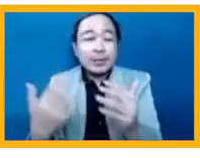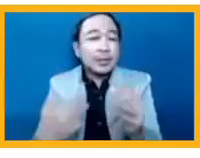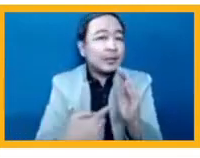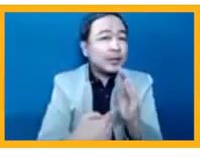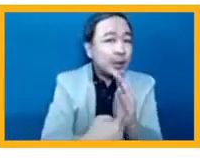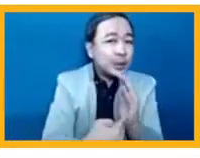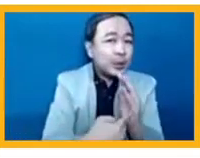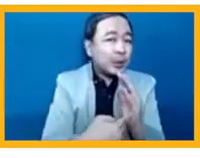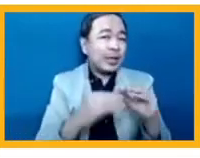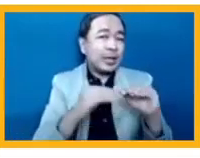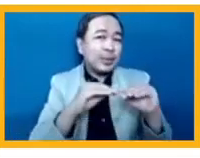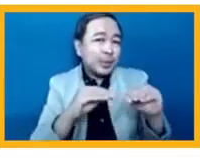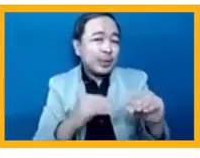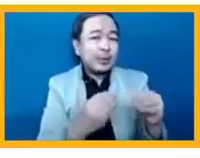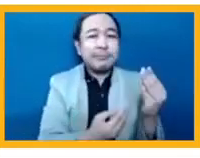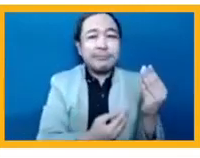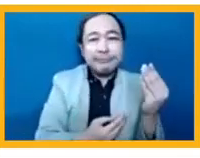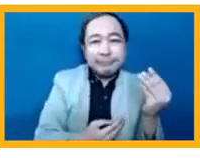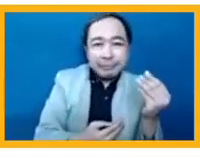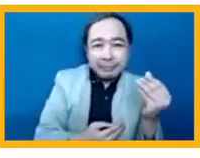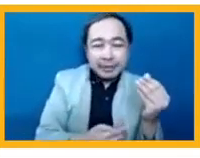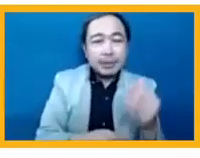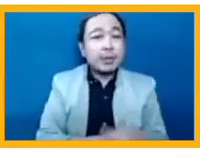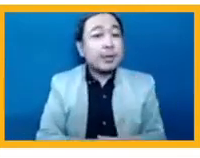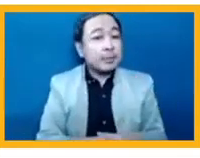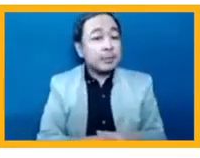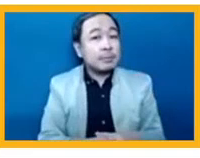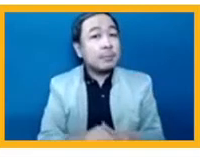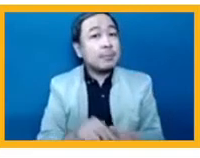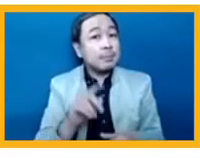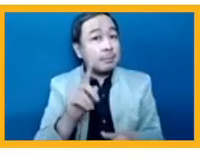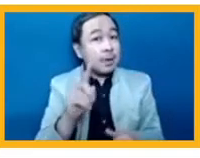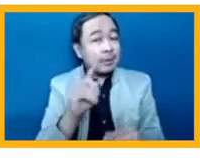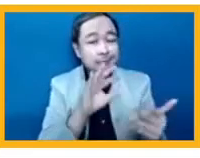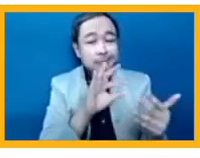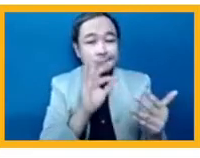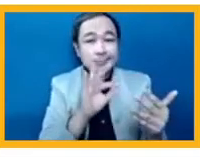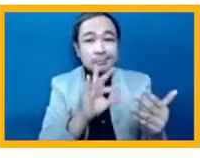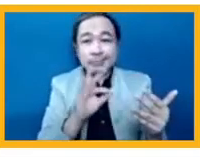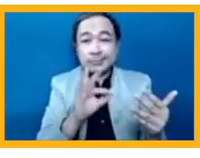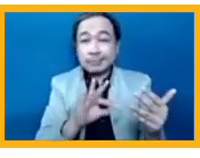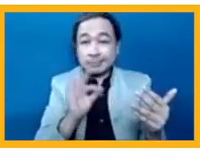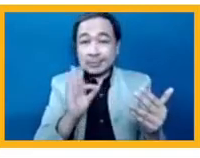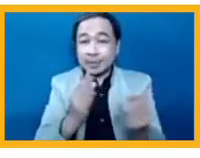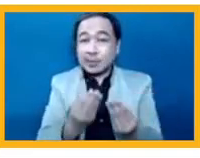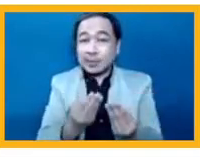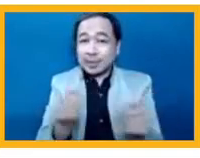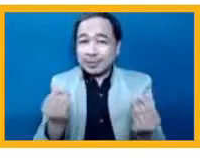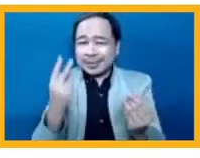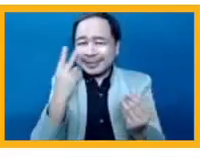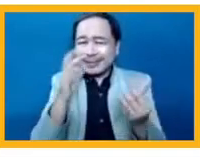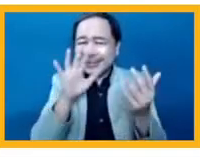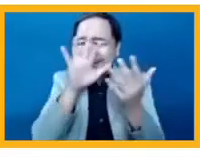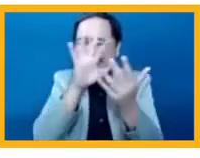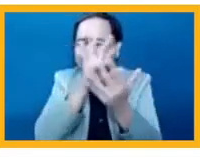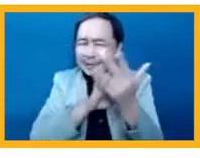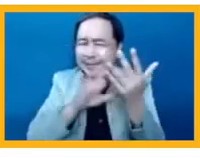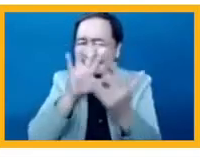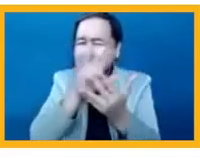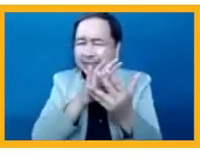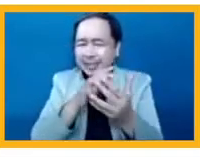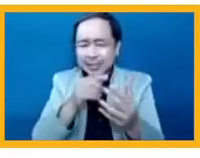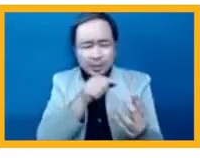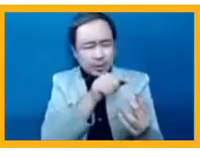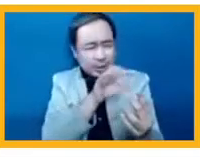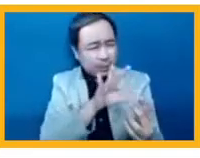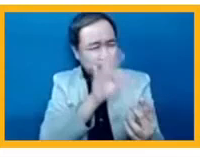available, cost, etc. When it comes to selecting EdTech solutions, there remain ambiguity on what solutions are good and fit for